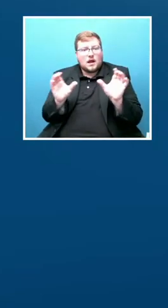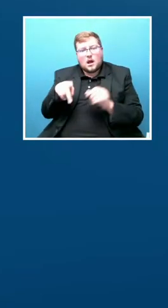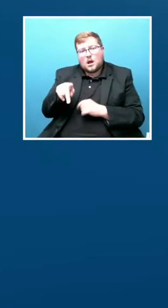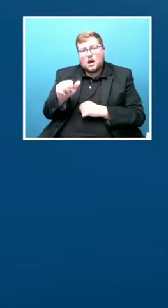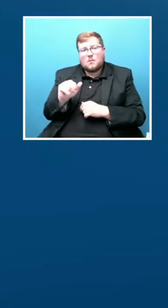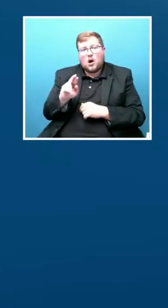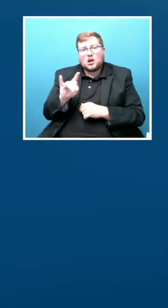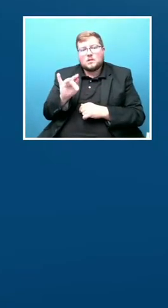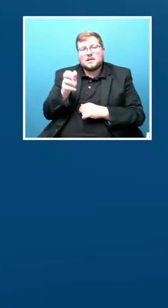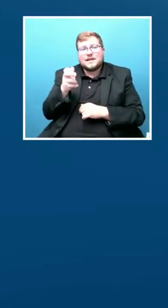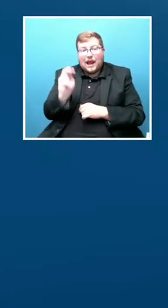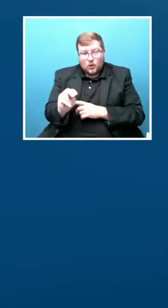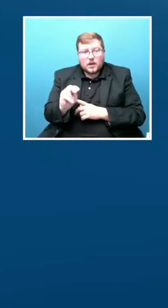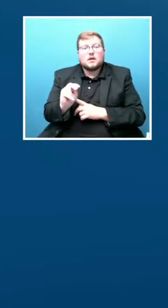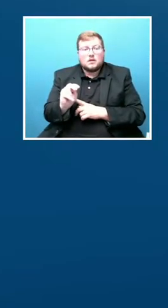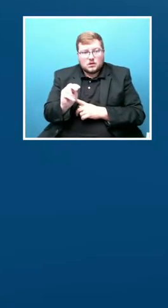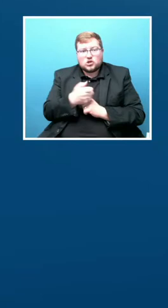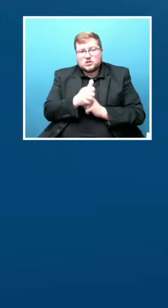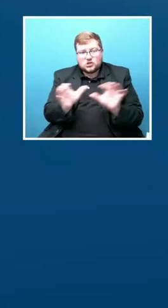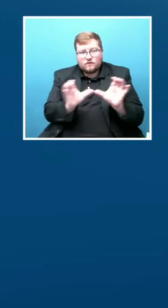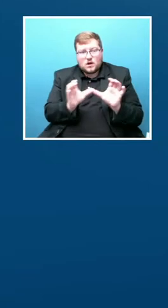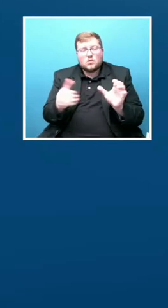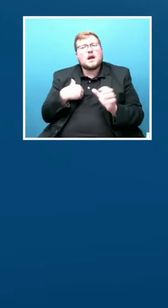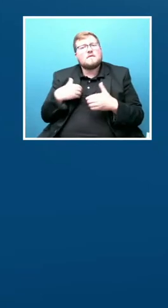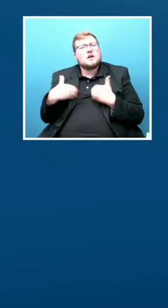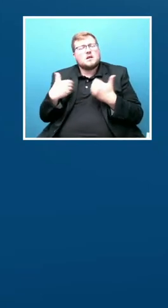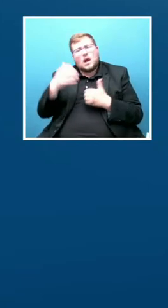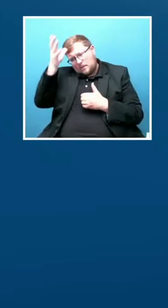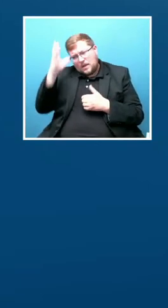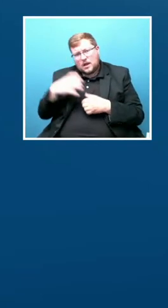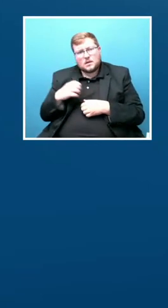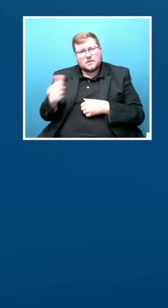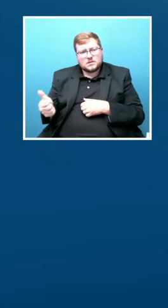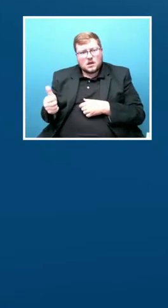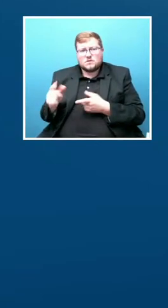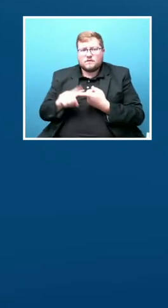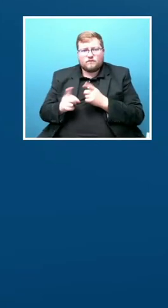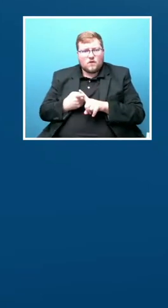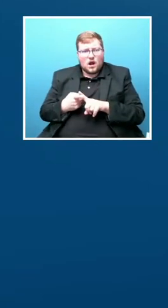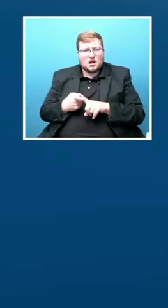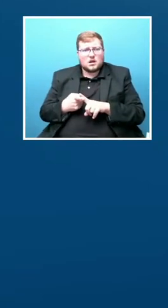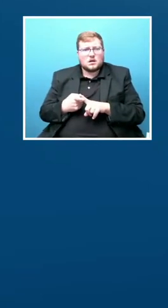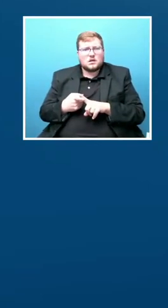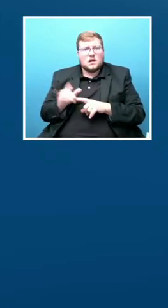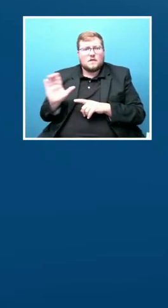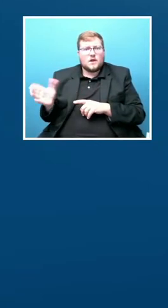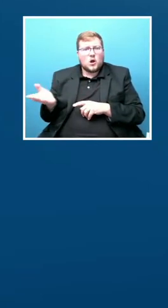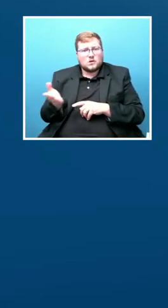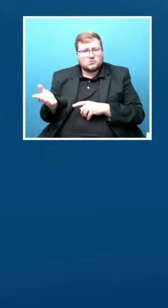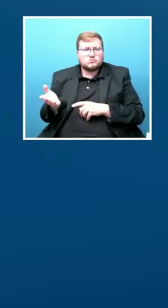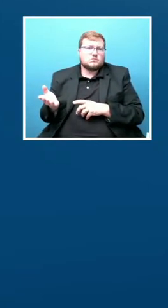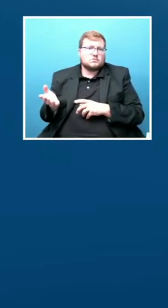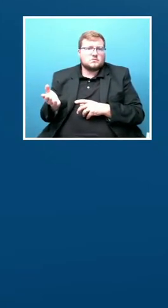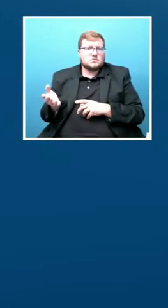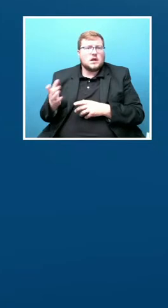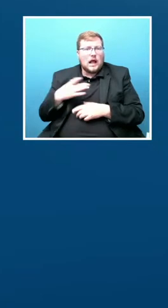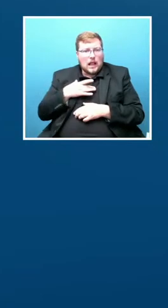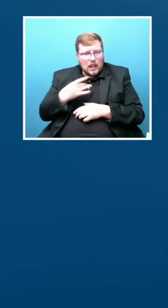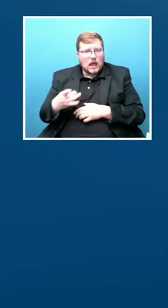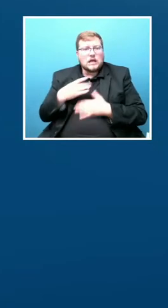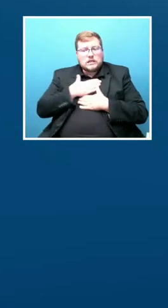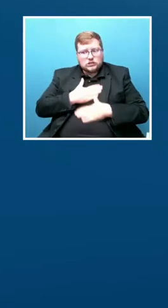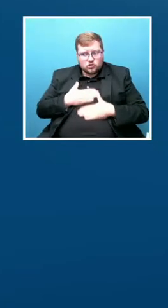and we had been, and we also have a young man who is a friend of hers, and that's sort of like their thing. They enjoy, really, really enjoy